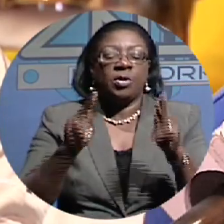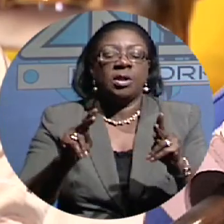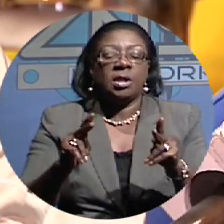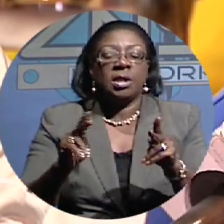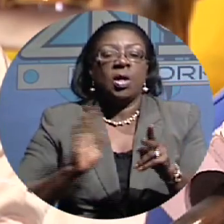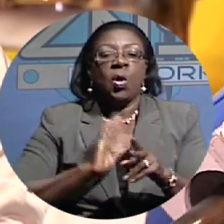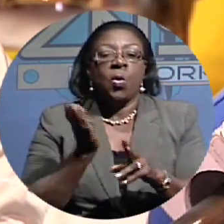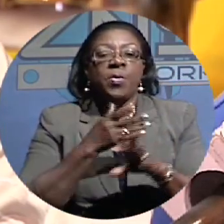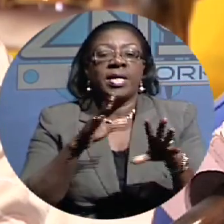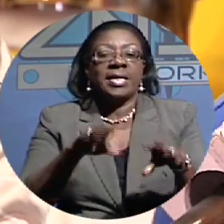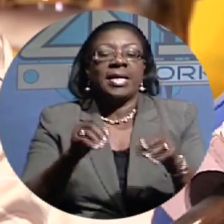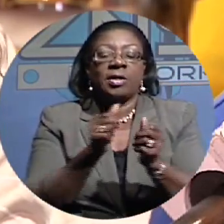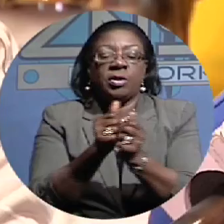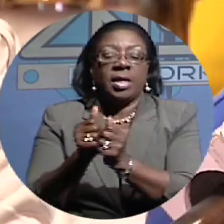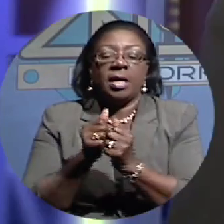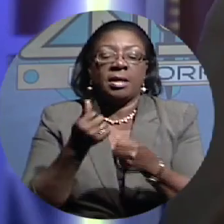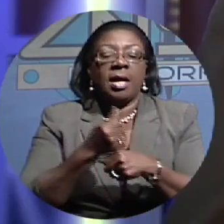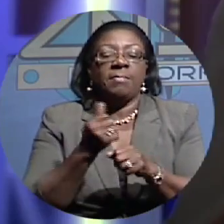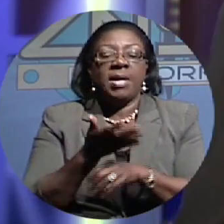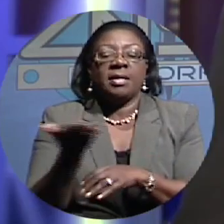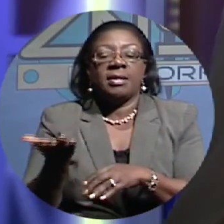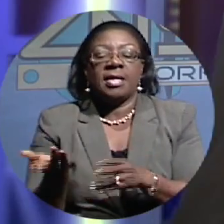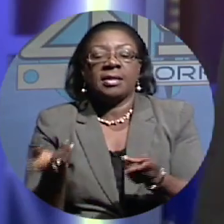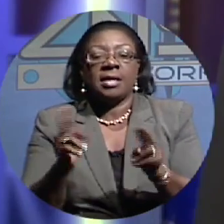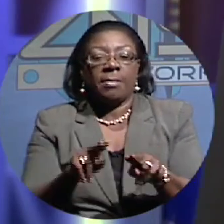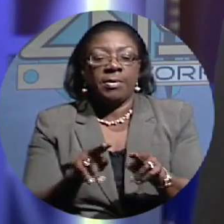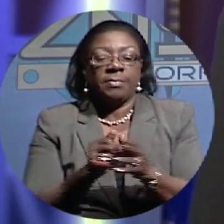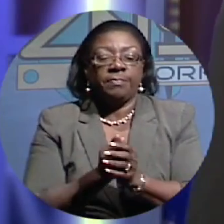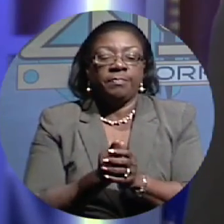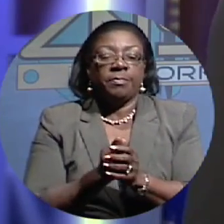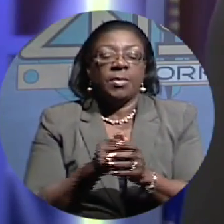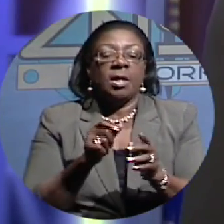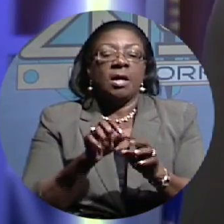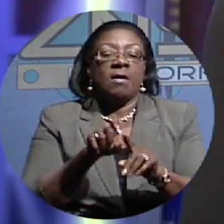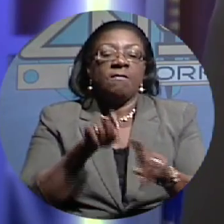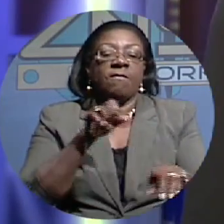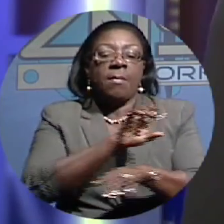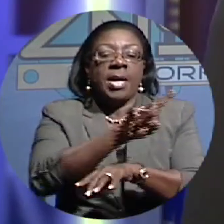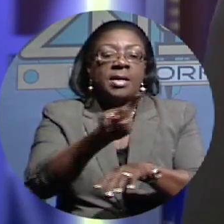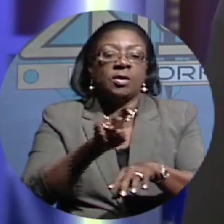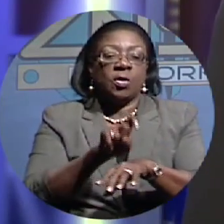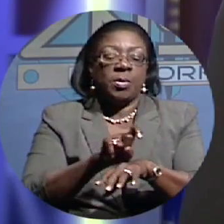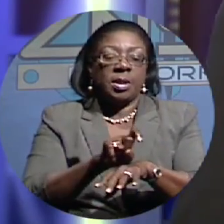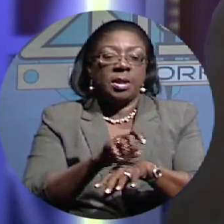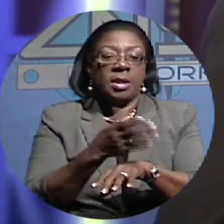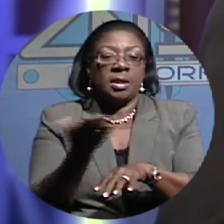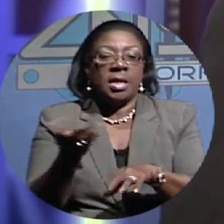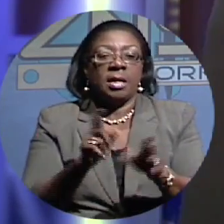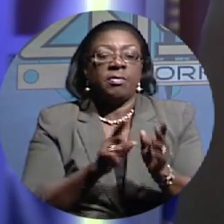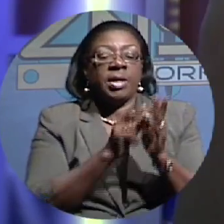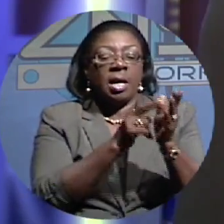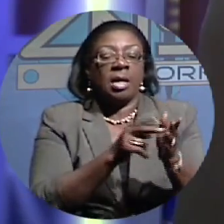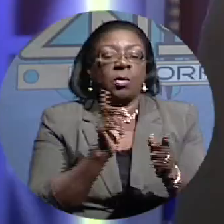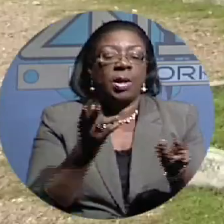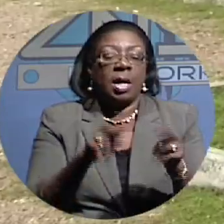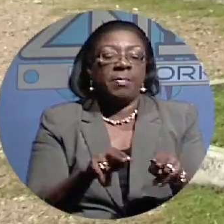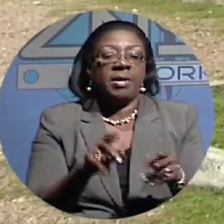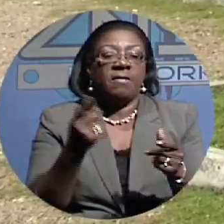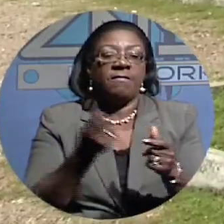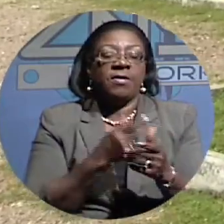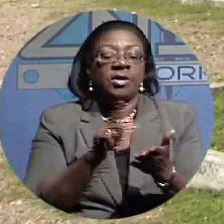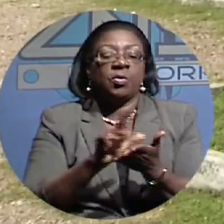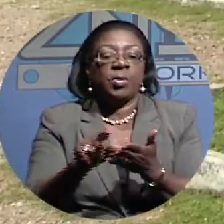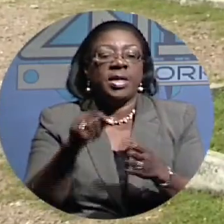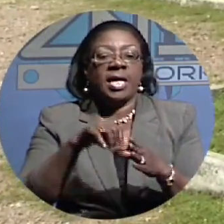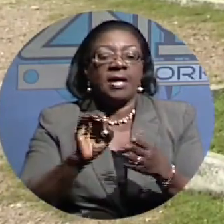together and make things happen. Still talking sailing from Farmers Cay Exometer Class C Regatta will take place the first weekend in February.